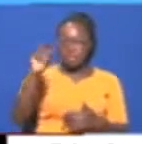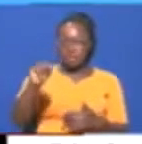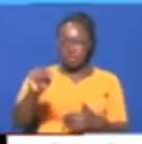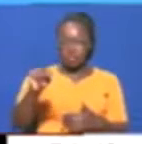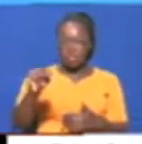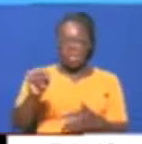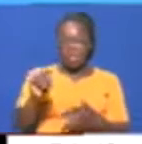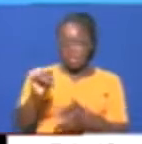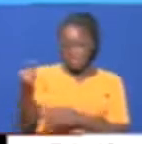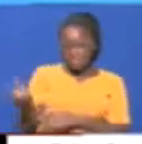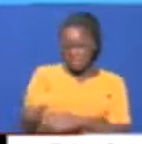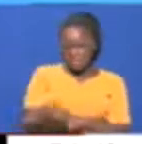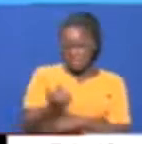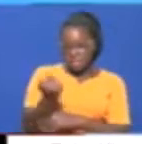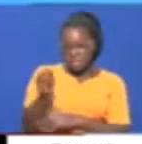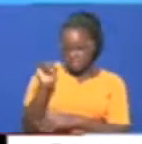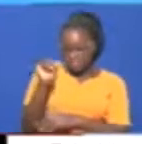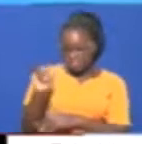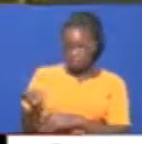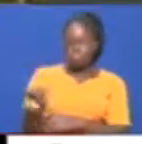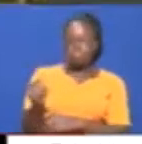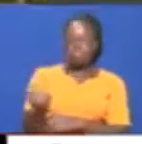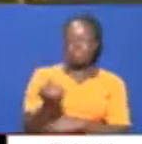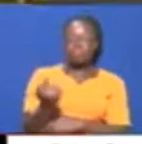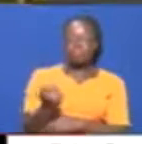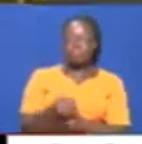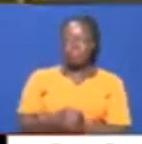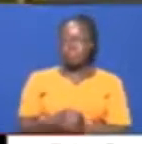kilichotengewa wagonjwa wa COVID-19.